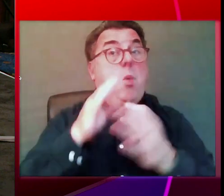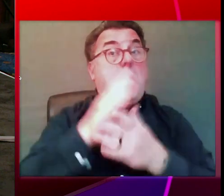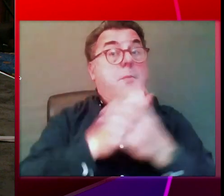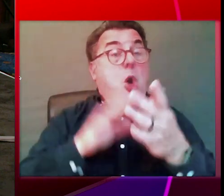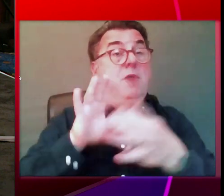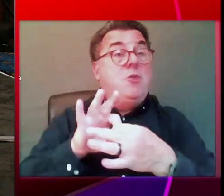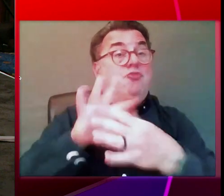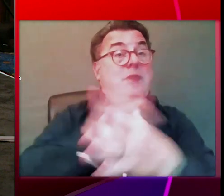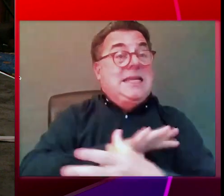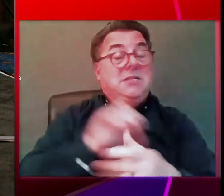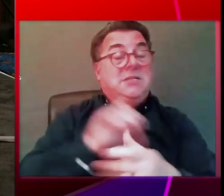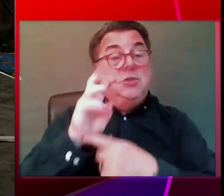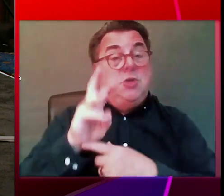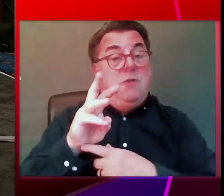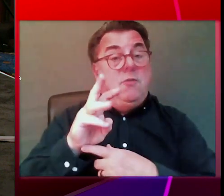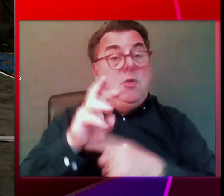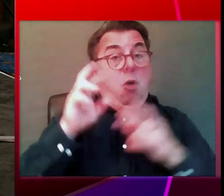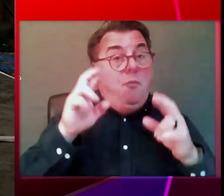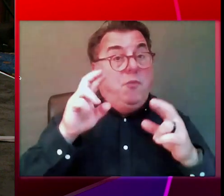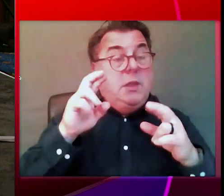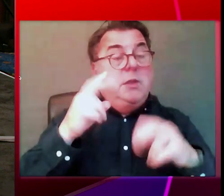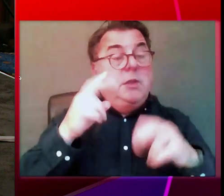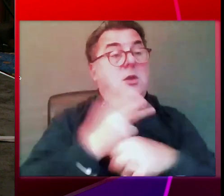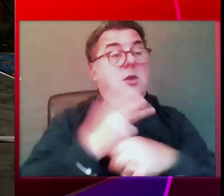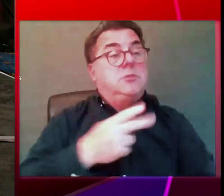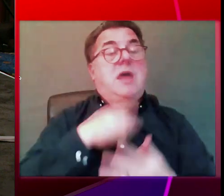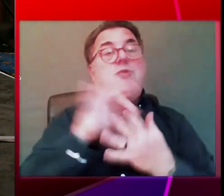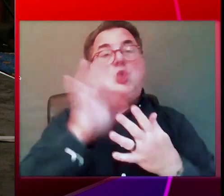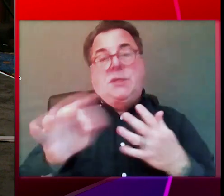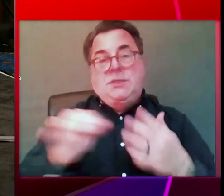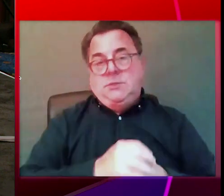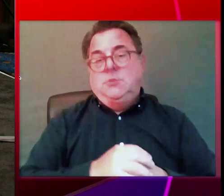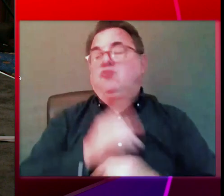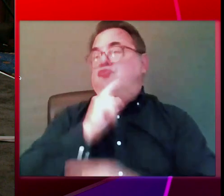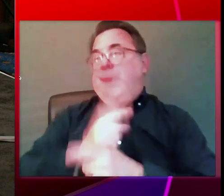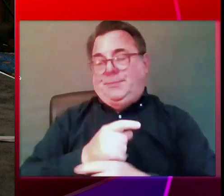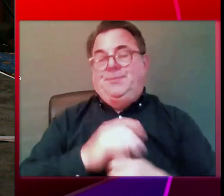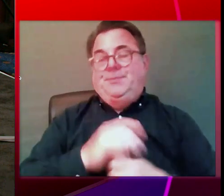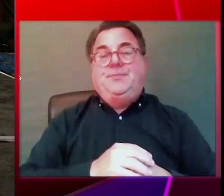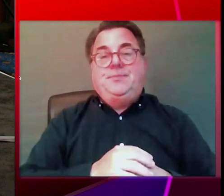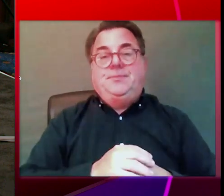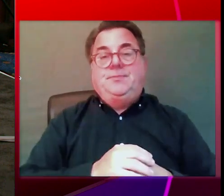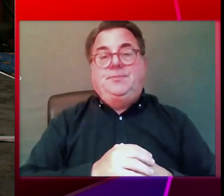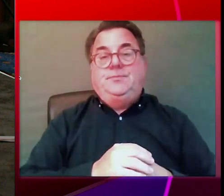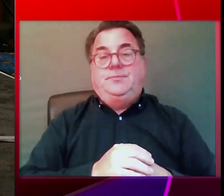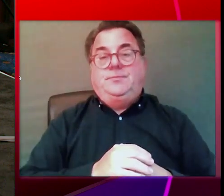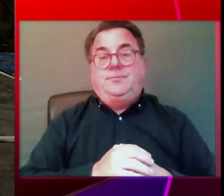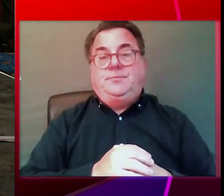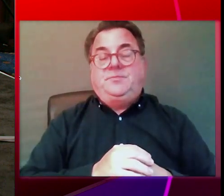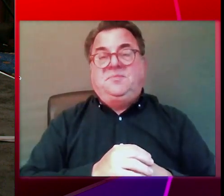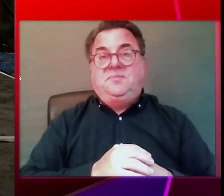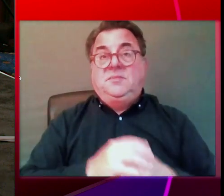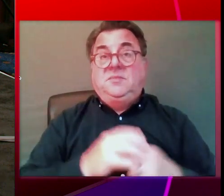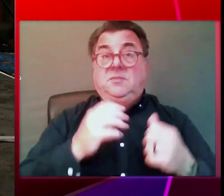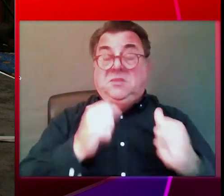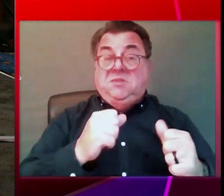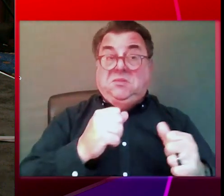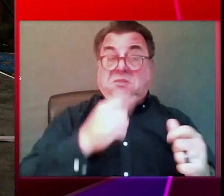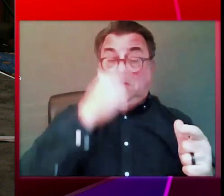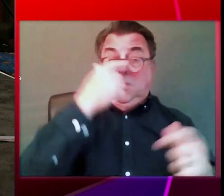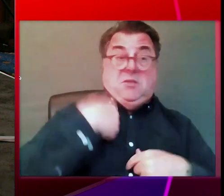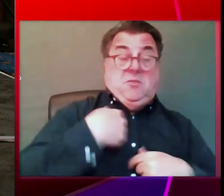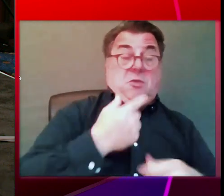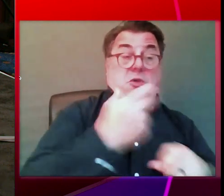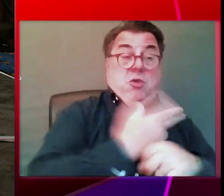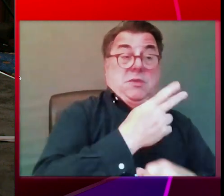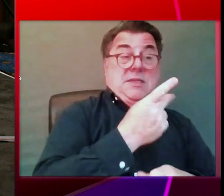ultimately what we've done is give customers choice. Yeah, absolutely. Right? Yeah. So you can still use KMS the way you've done before, and now you can use